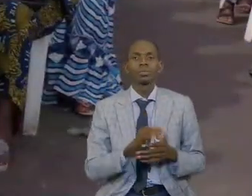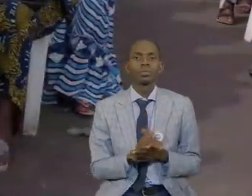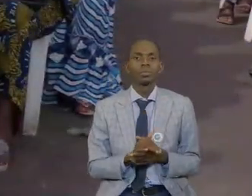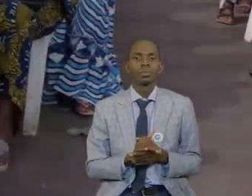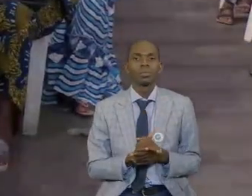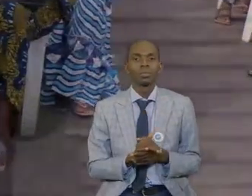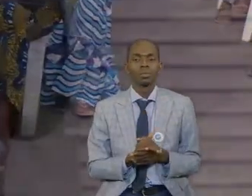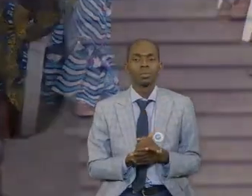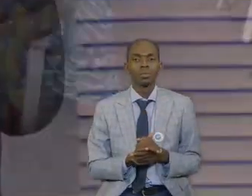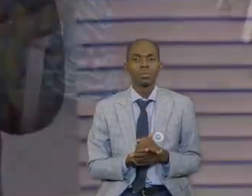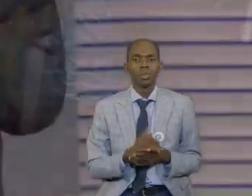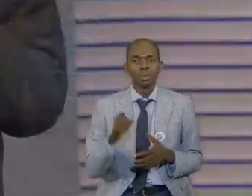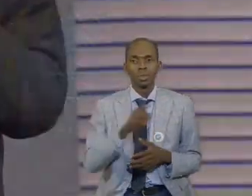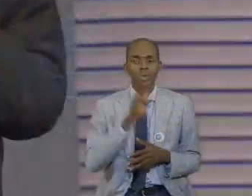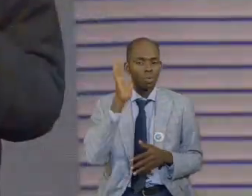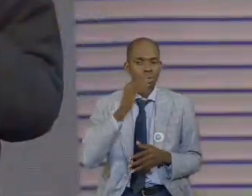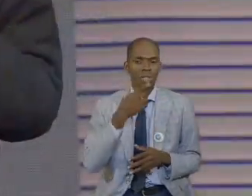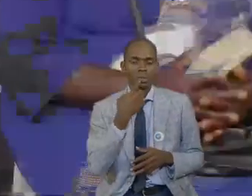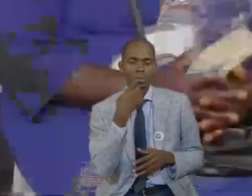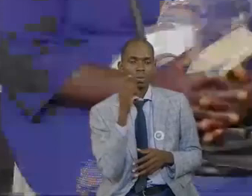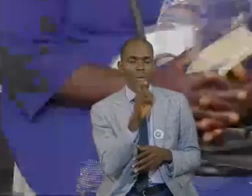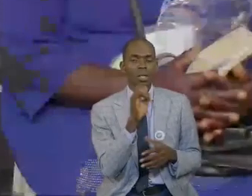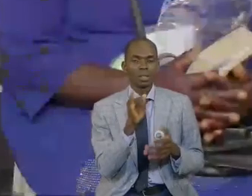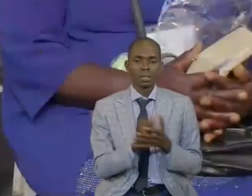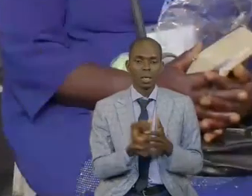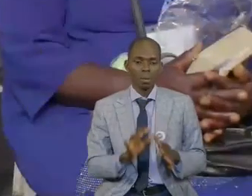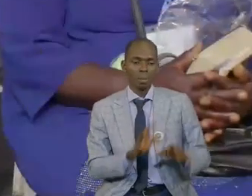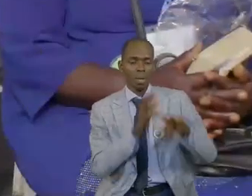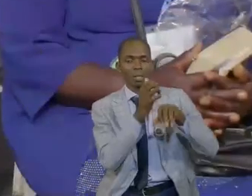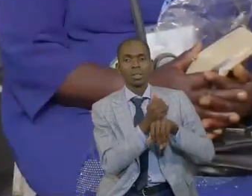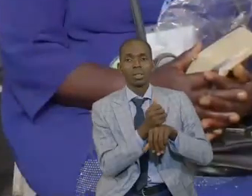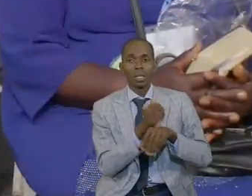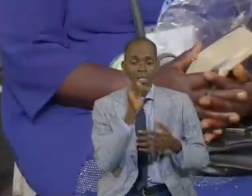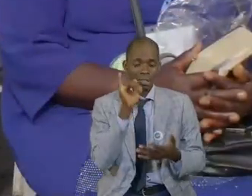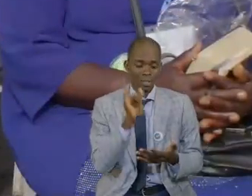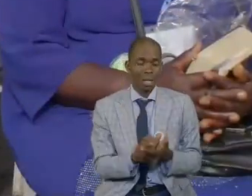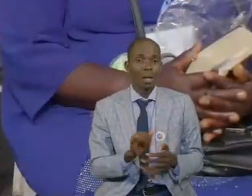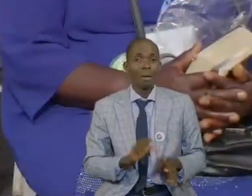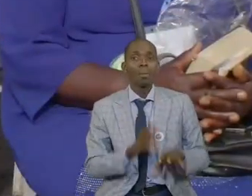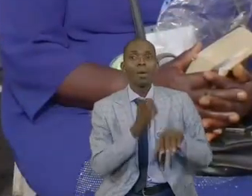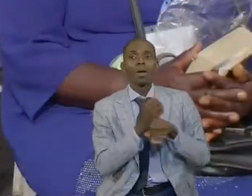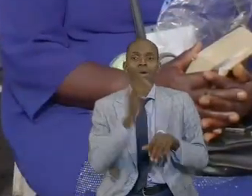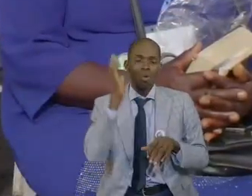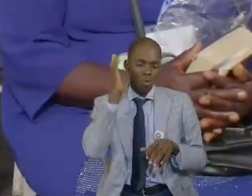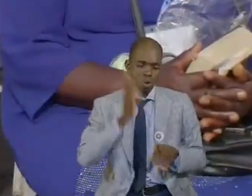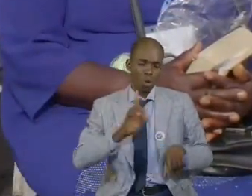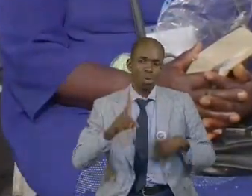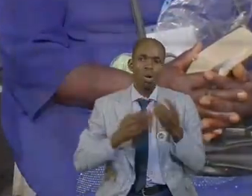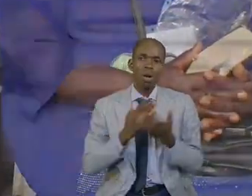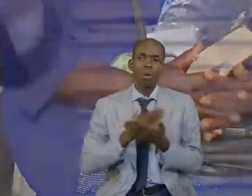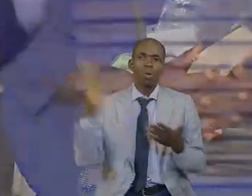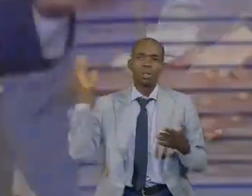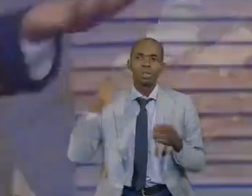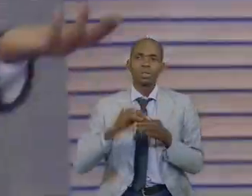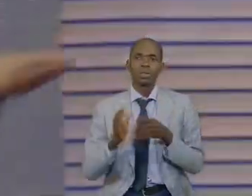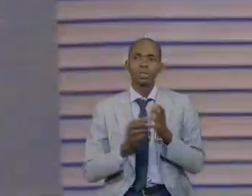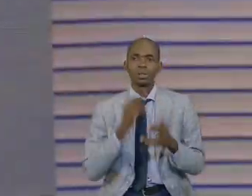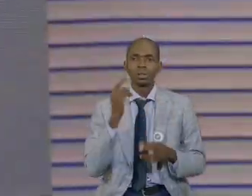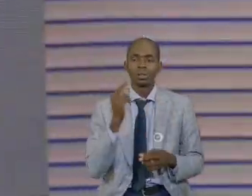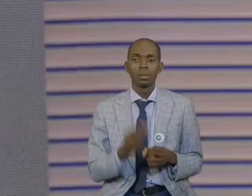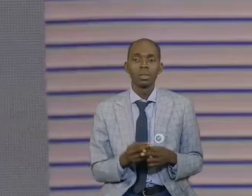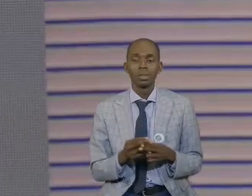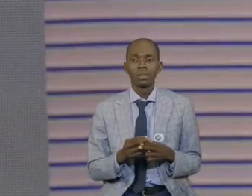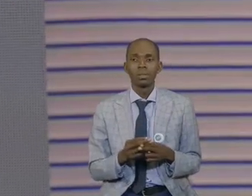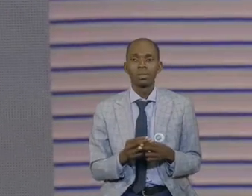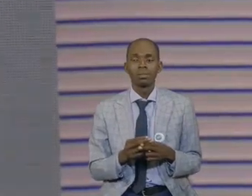You will speak to that mountain. That mountain will vanish away. Every hill before